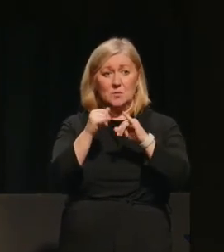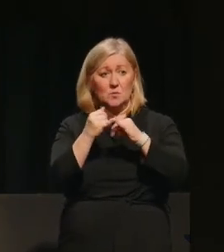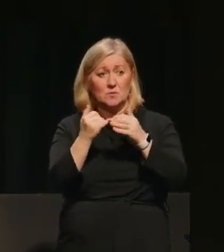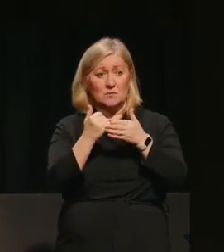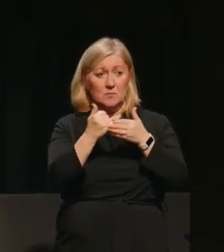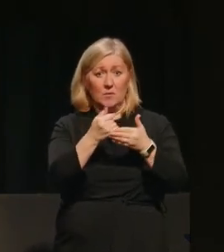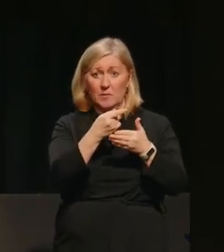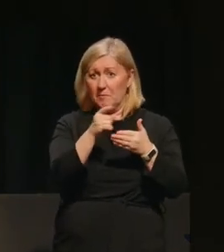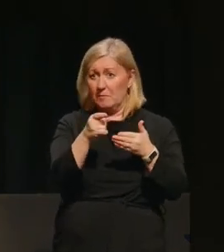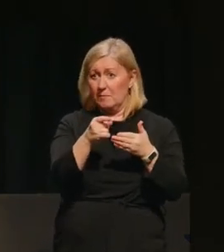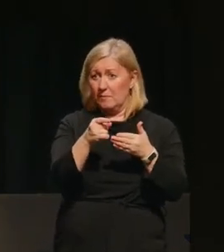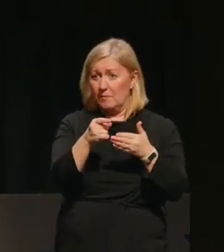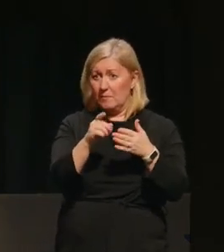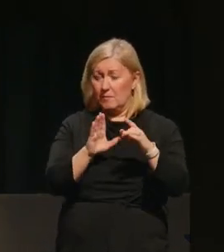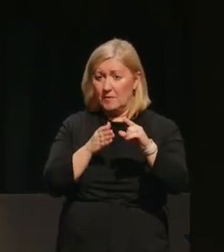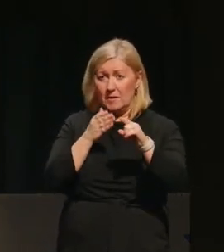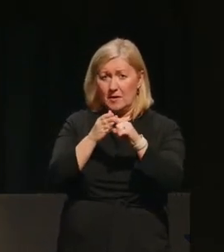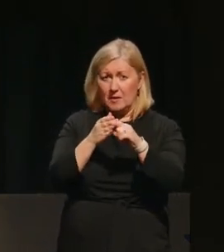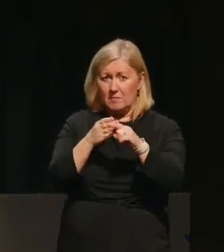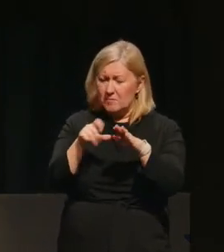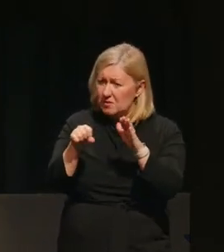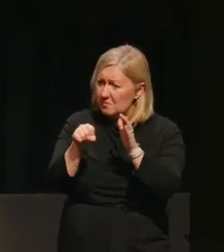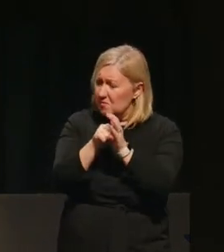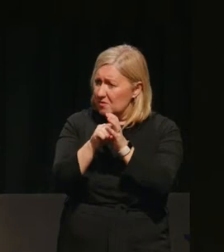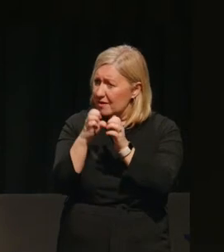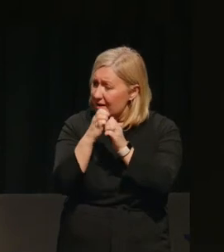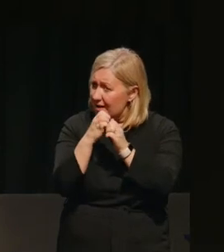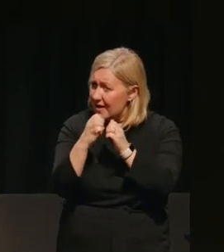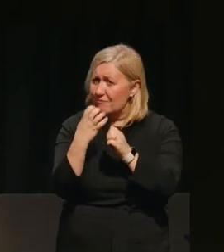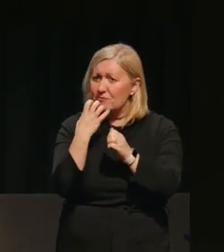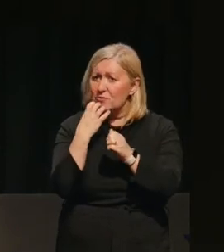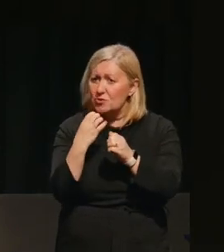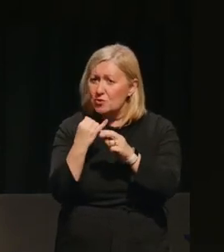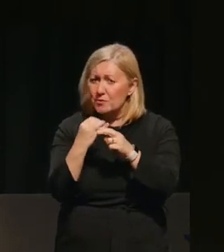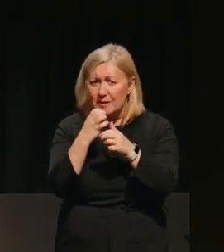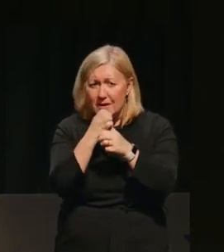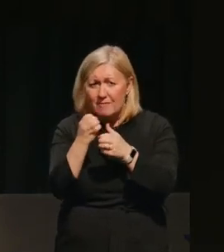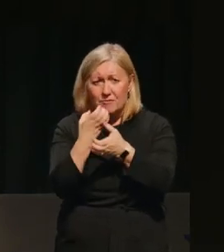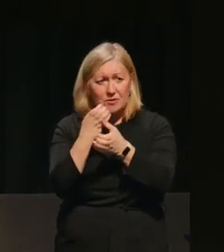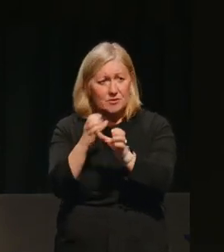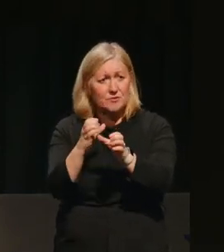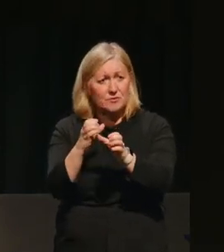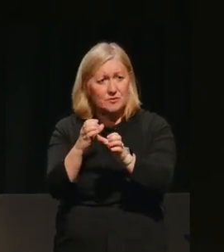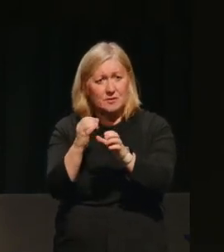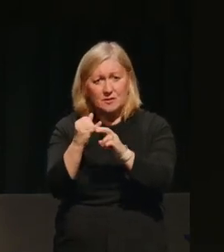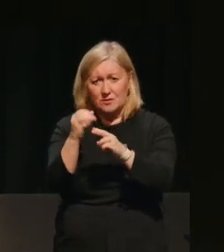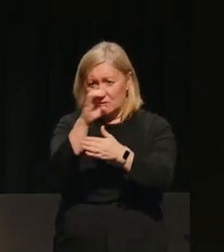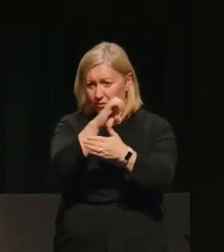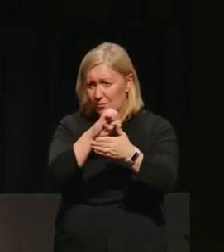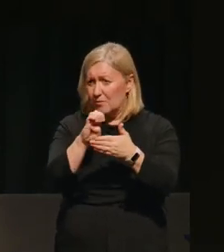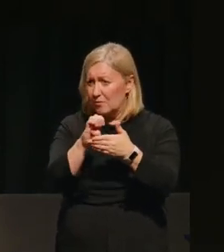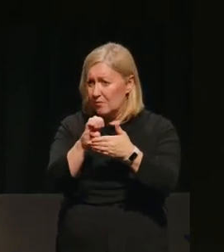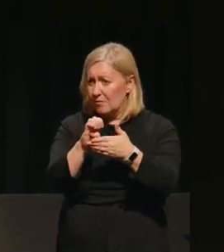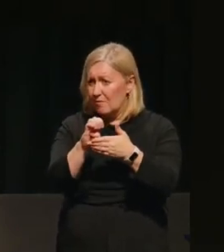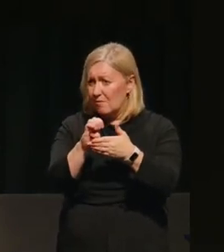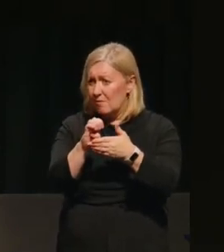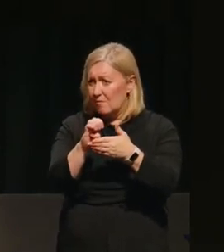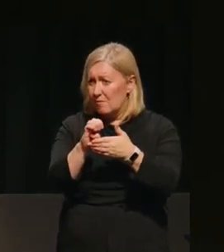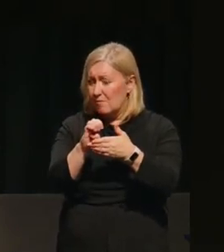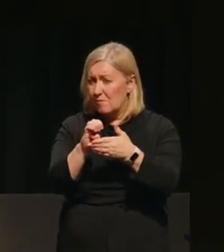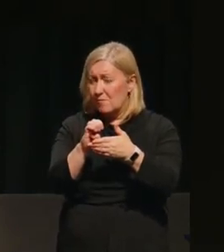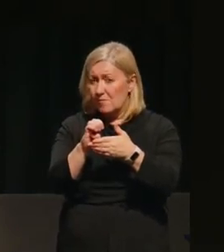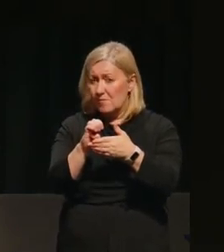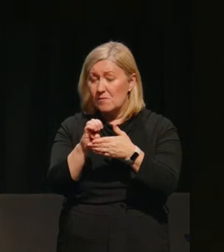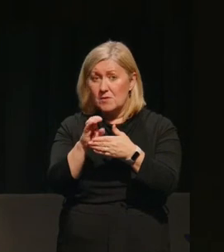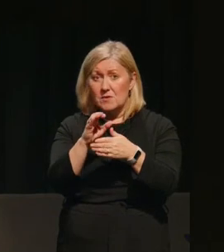to murder every Jew in every country of Europe.